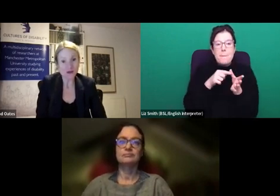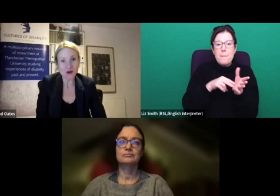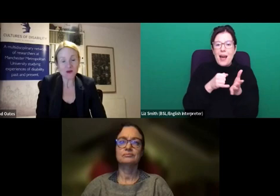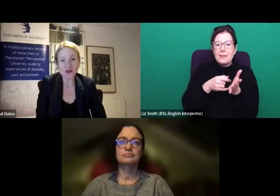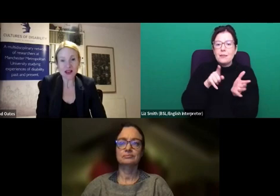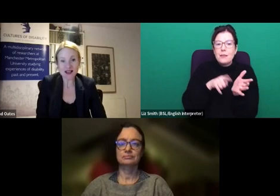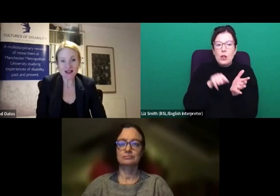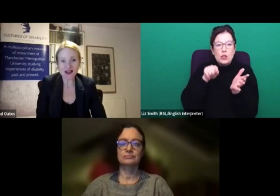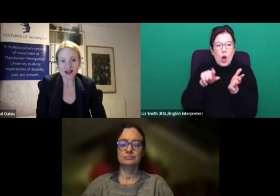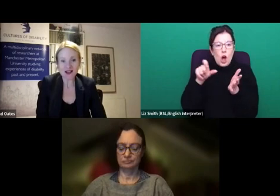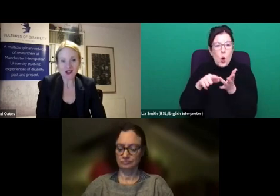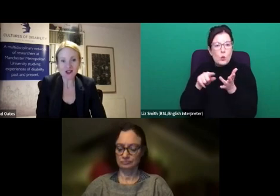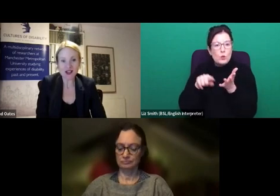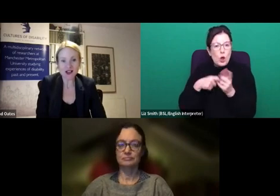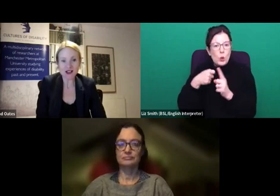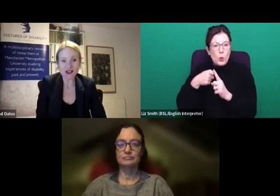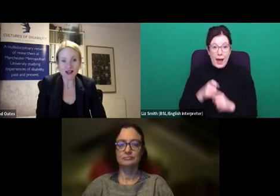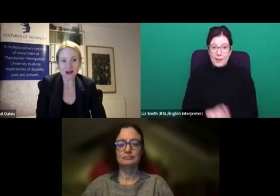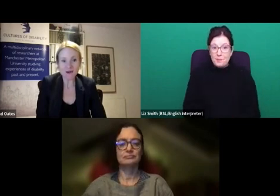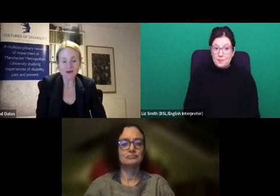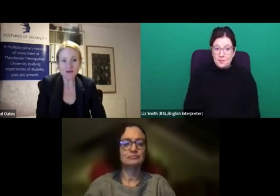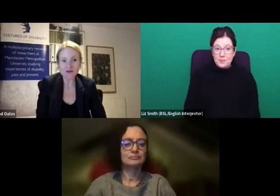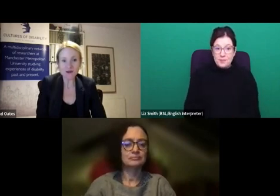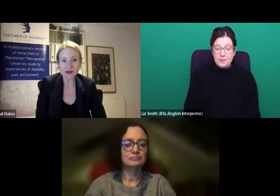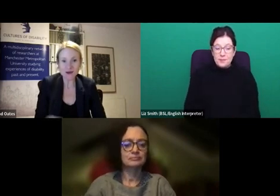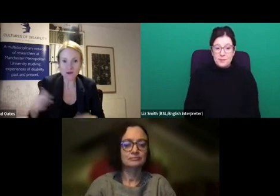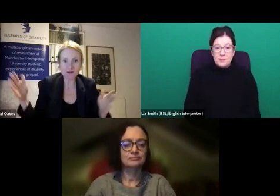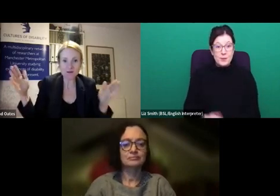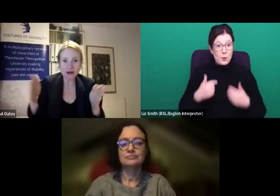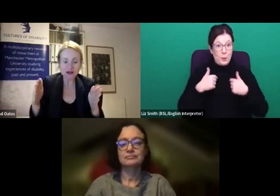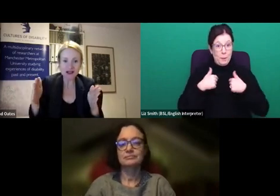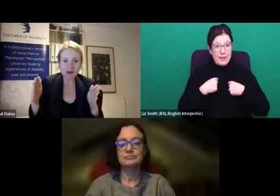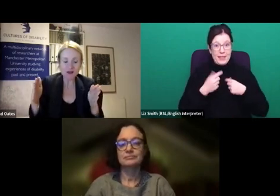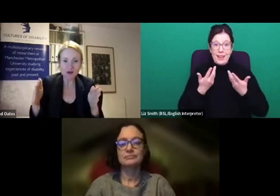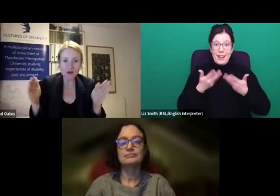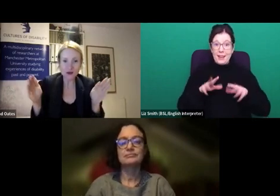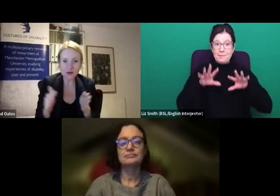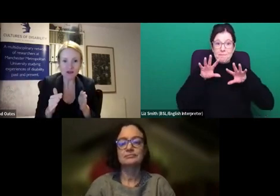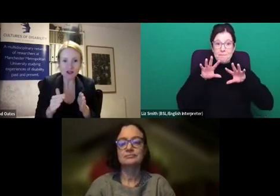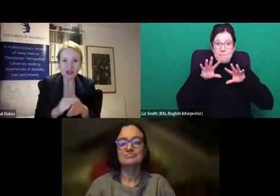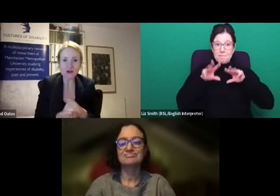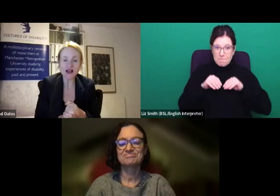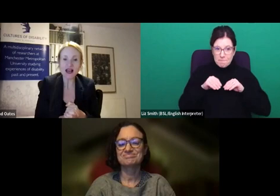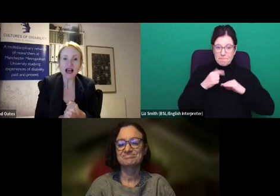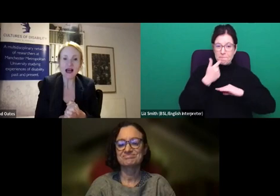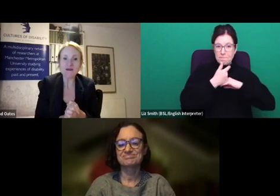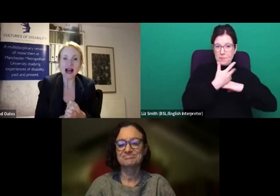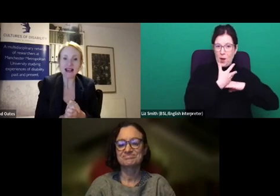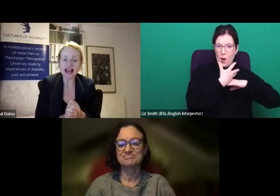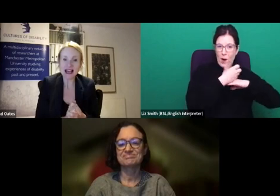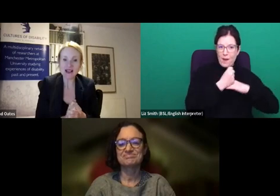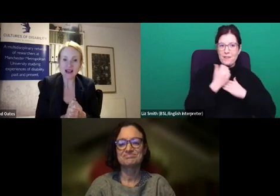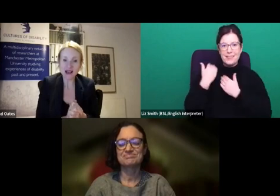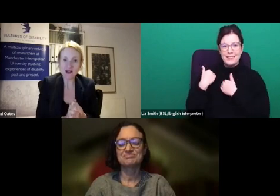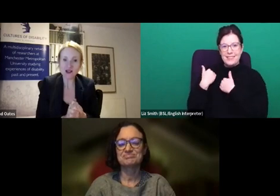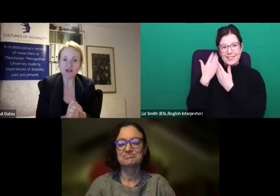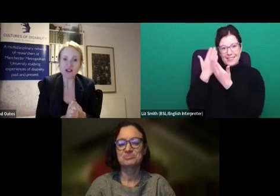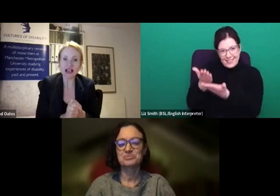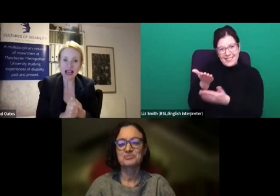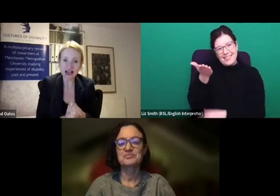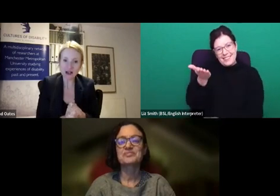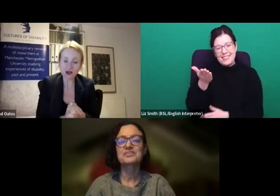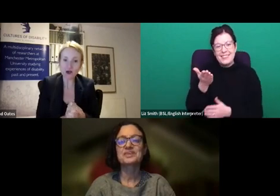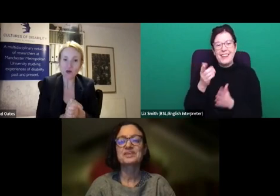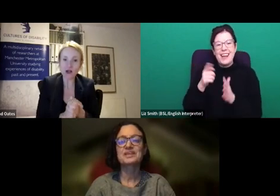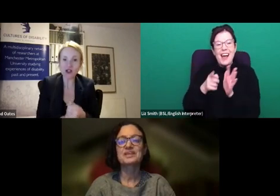So with that, I shall make myself small, stop my video, and hand over